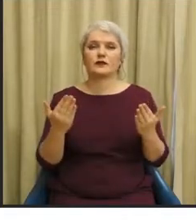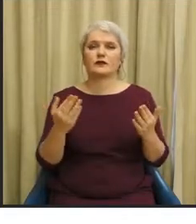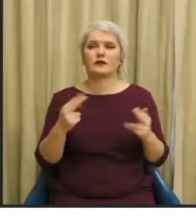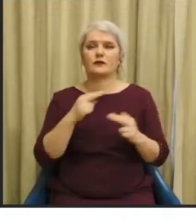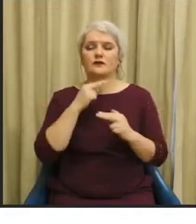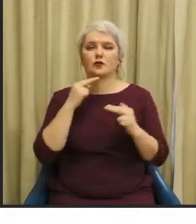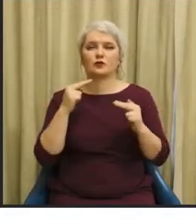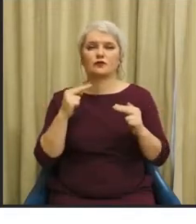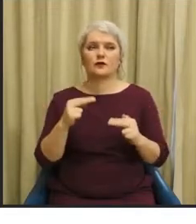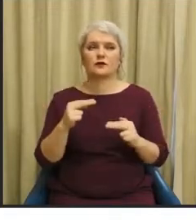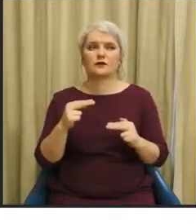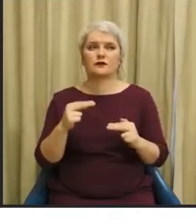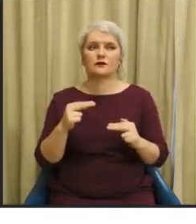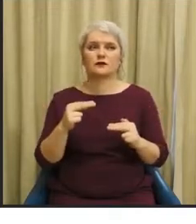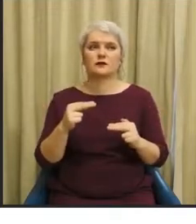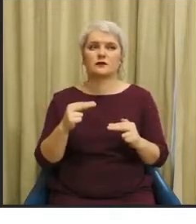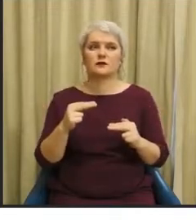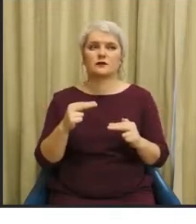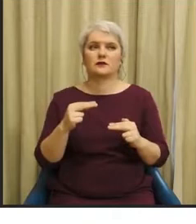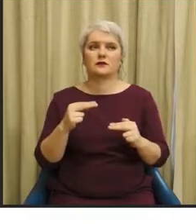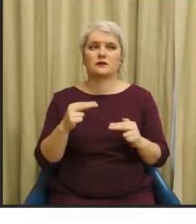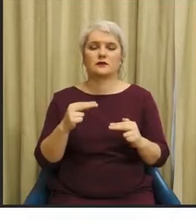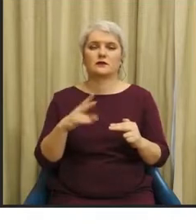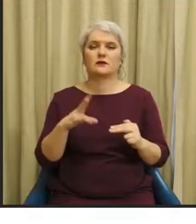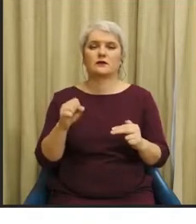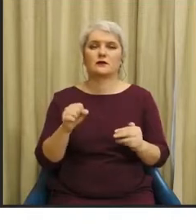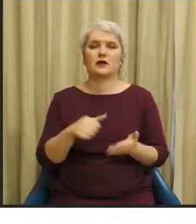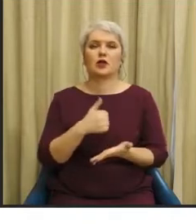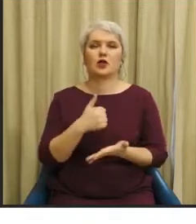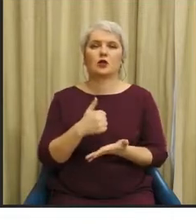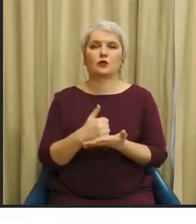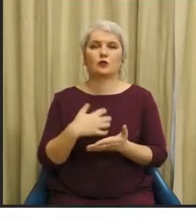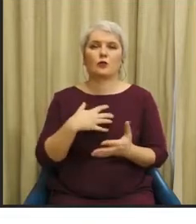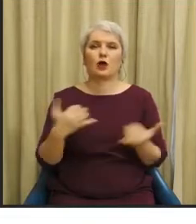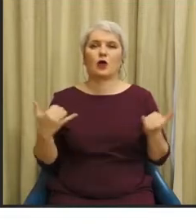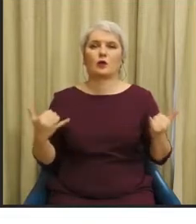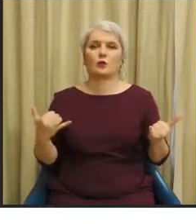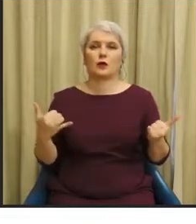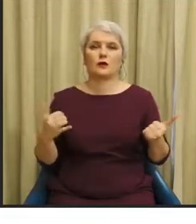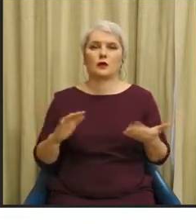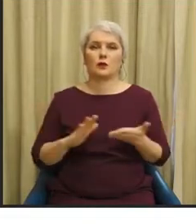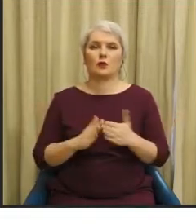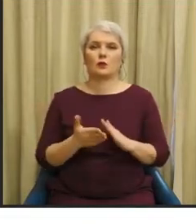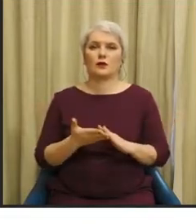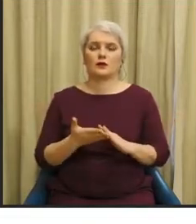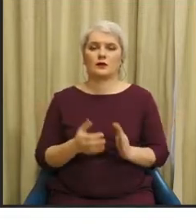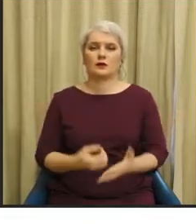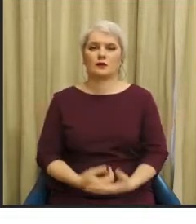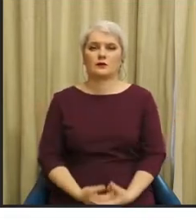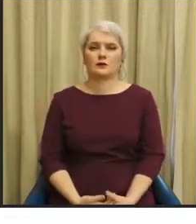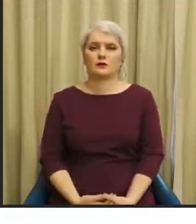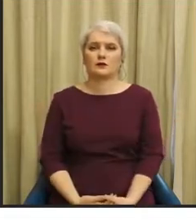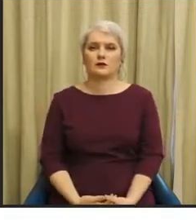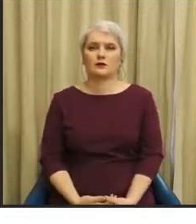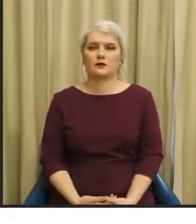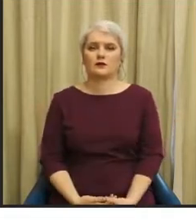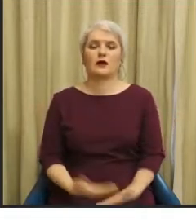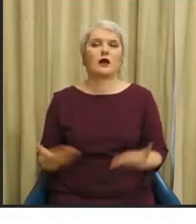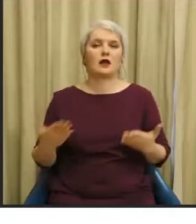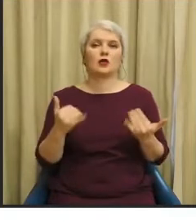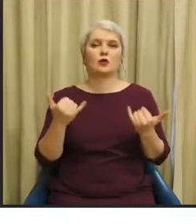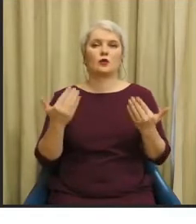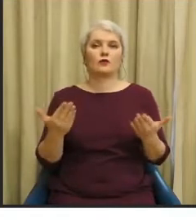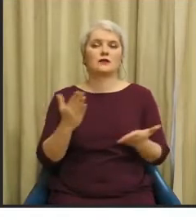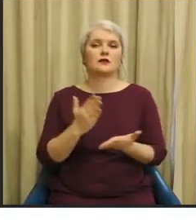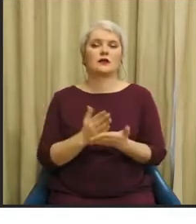burning challenges, and also, you know, if you have some opportunities that you would think they